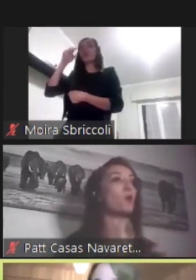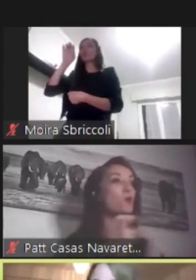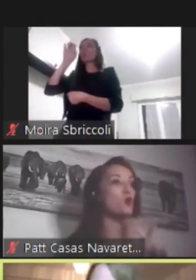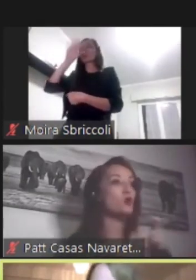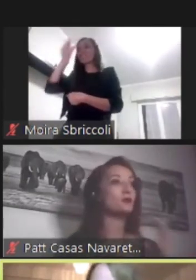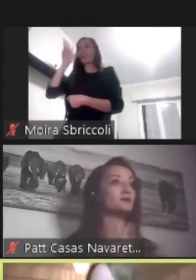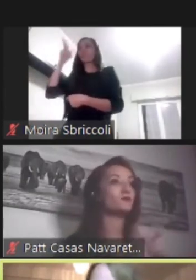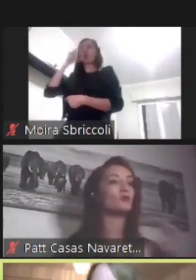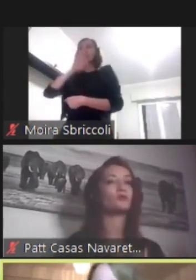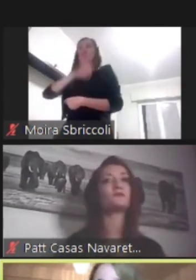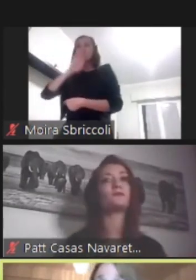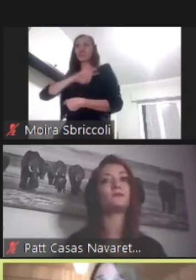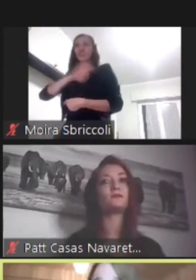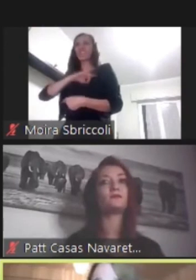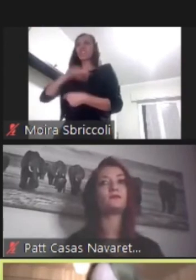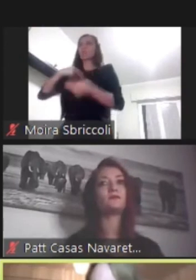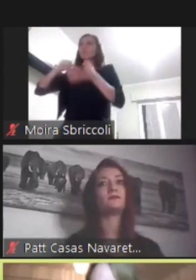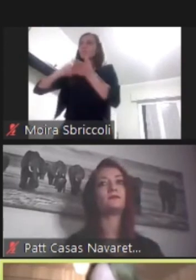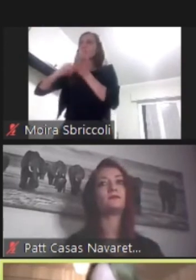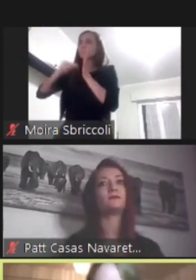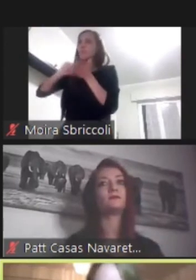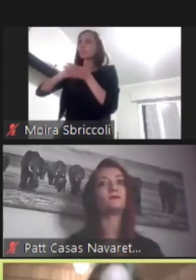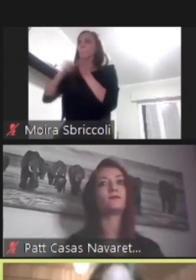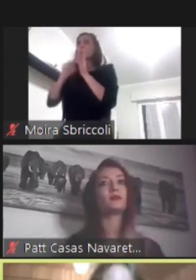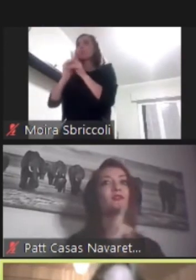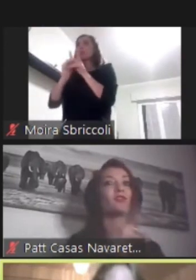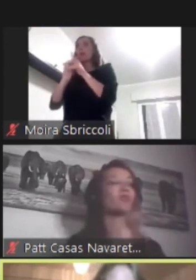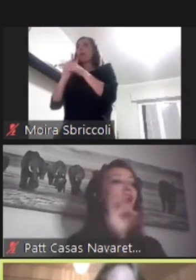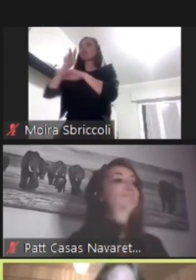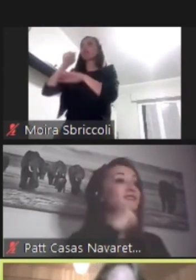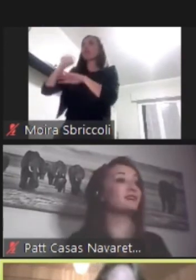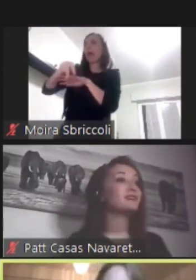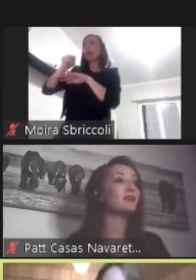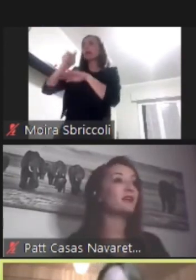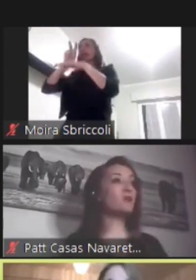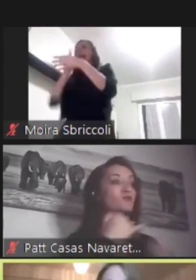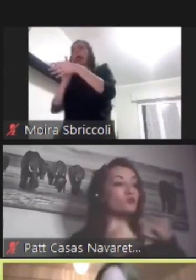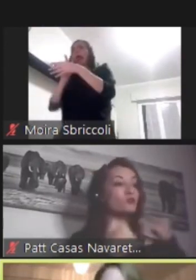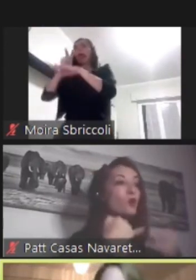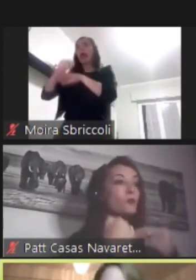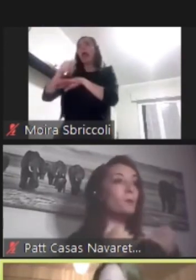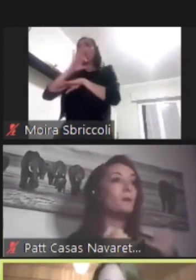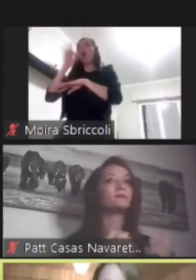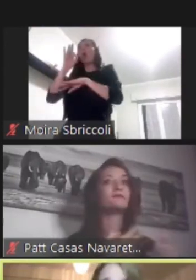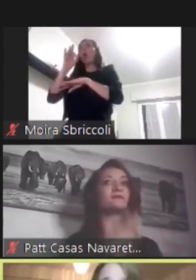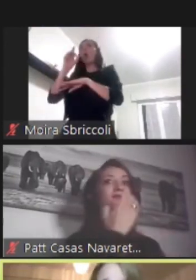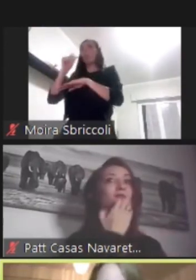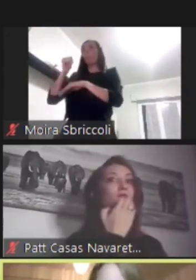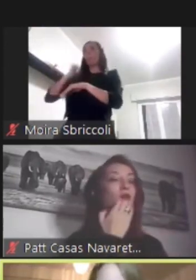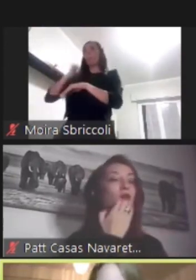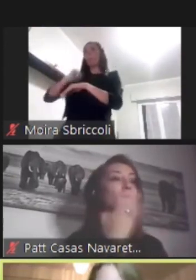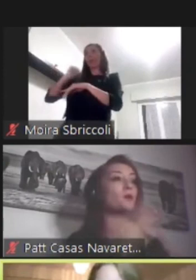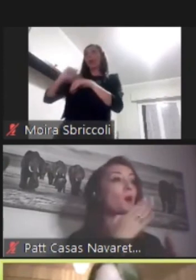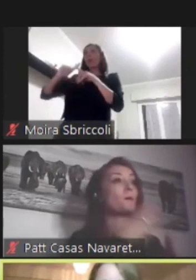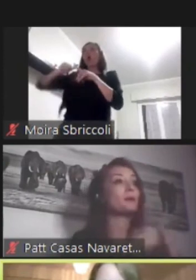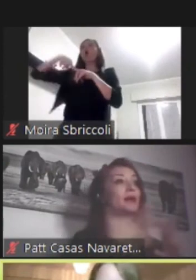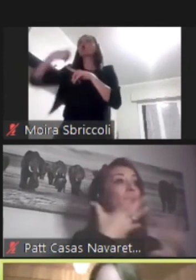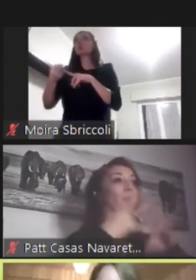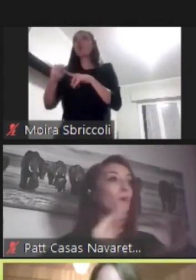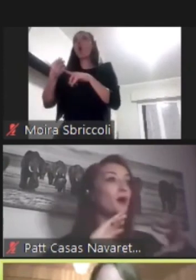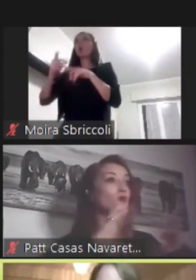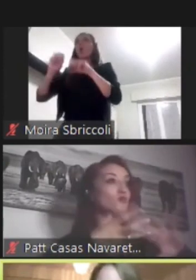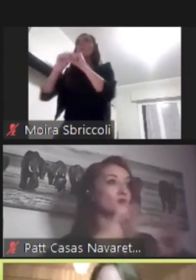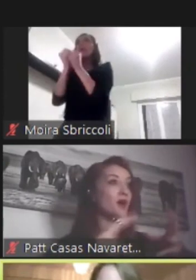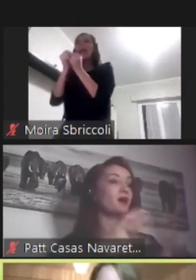pre-menopause, perimenopause, post-menopause problems, wow, this is a great